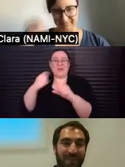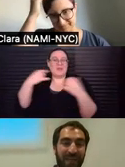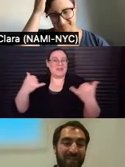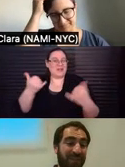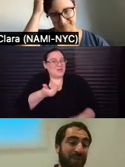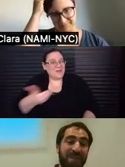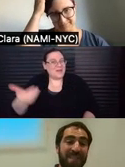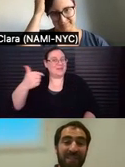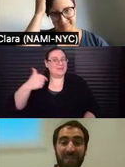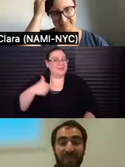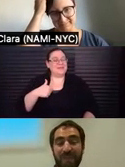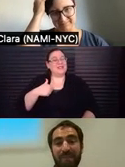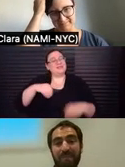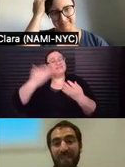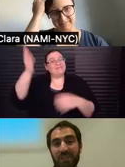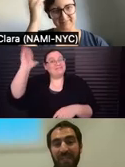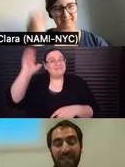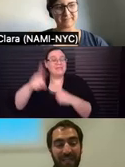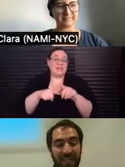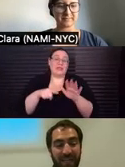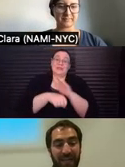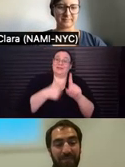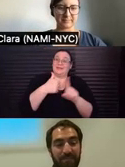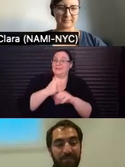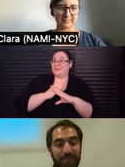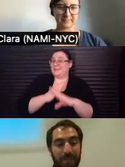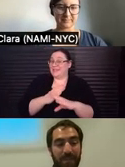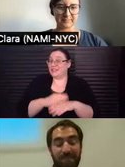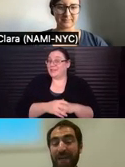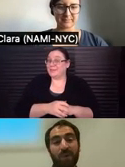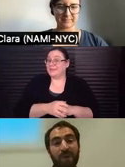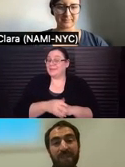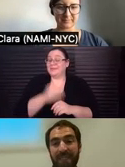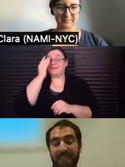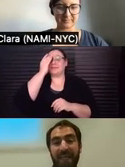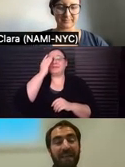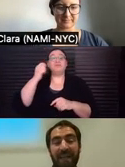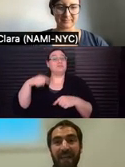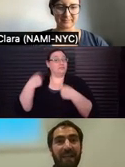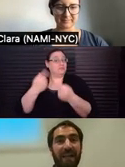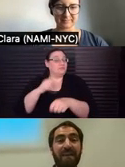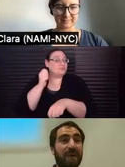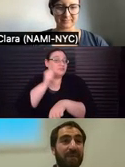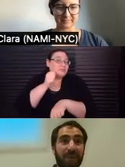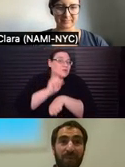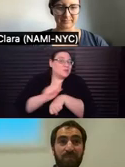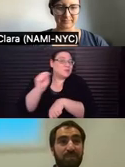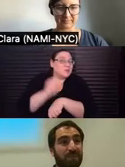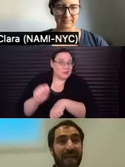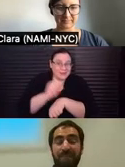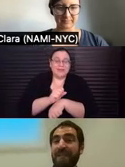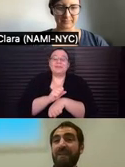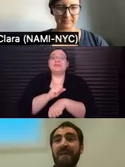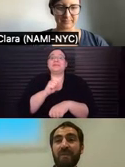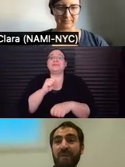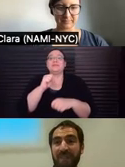to deliver a presentation on suicide prevention. In my work day to day, I